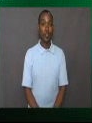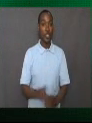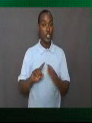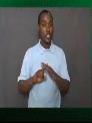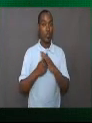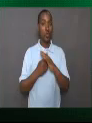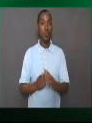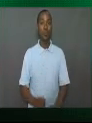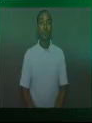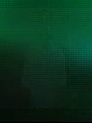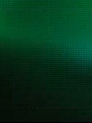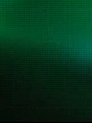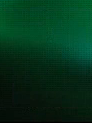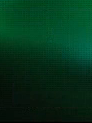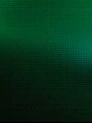Begin.